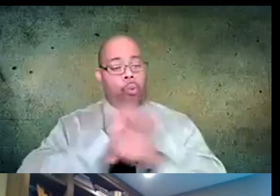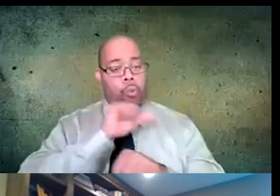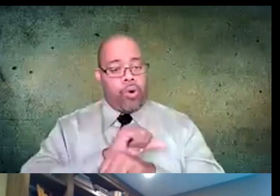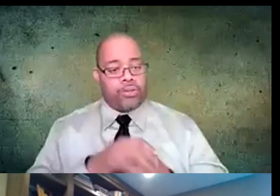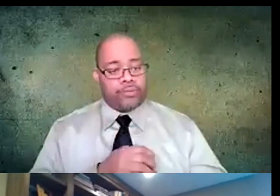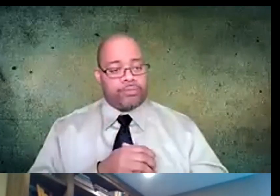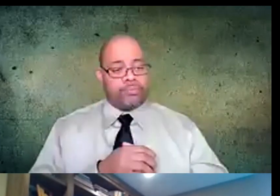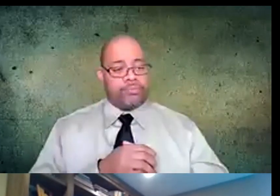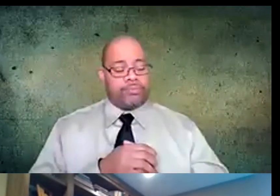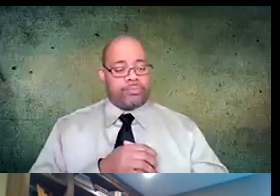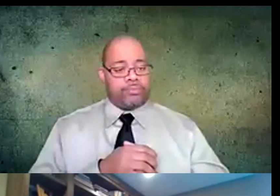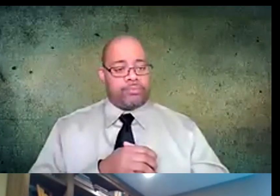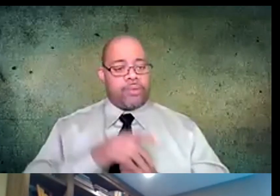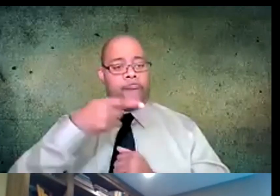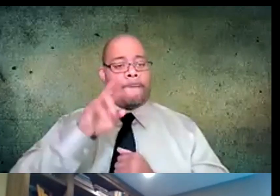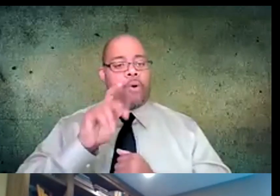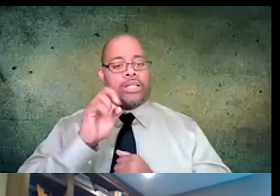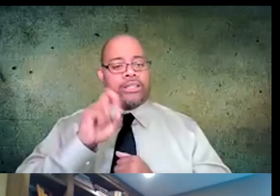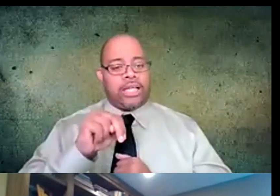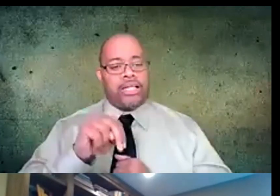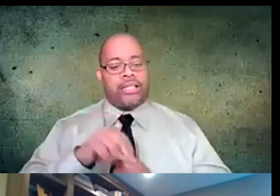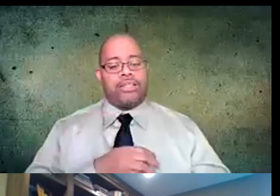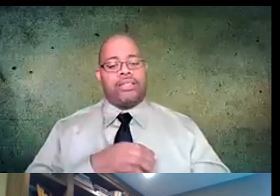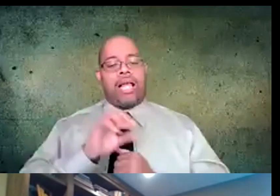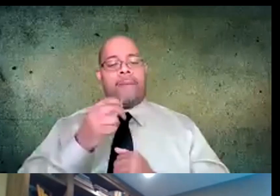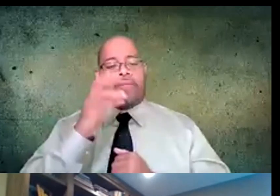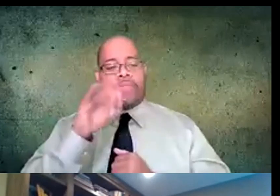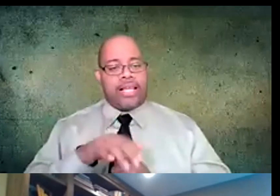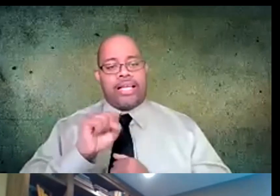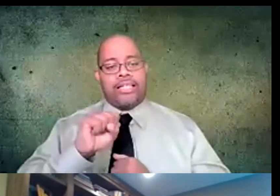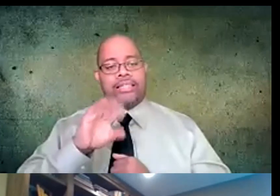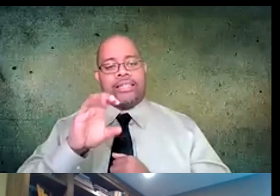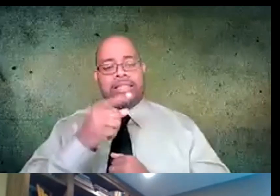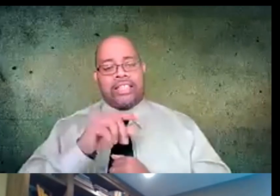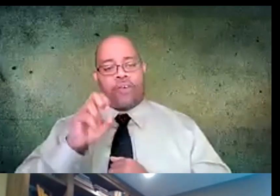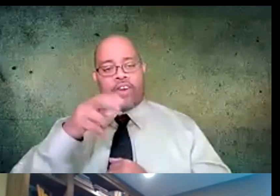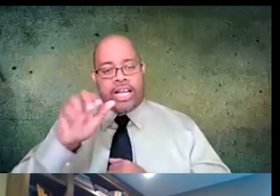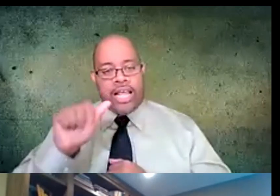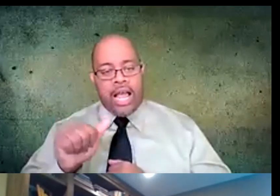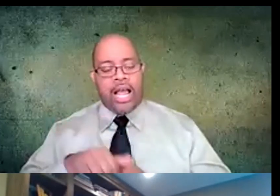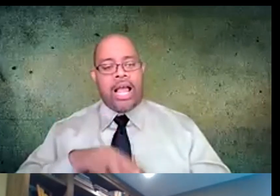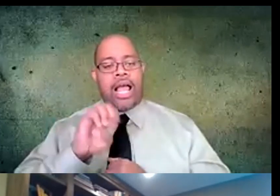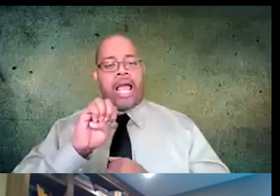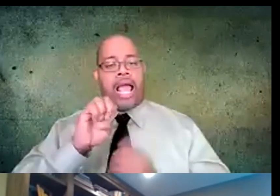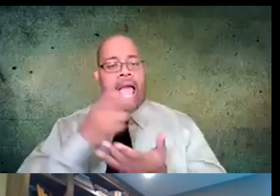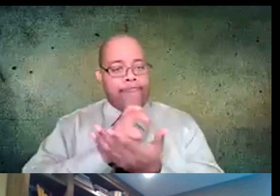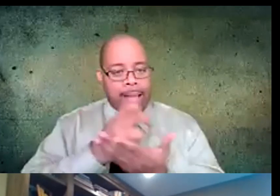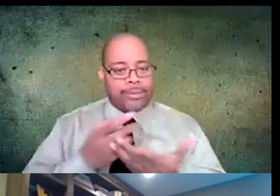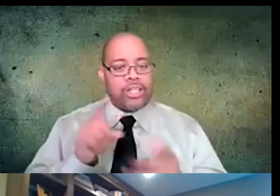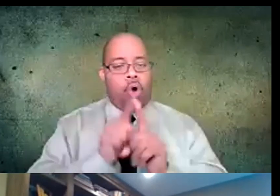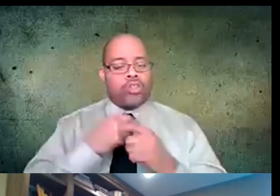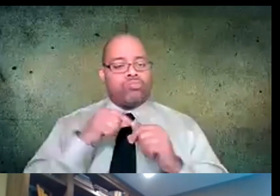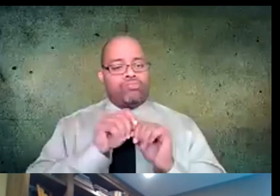on, Parkinson's disease, apathy, schizophrenia, epilepsy, and we're also